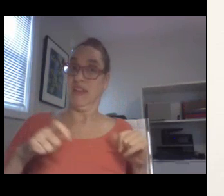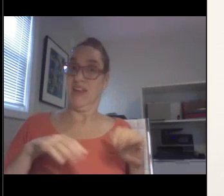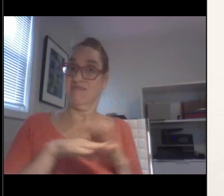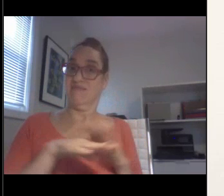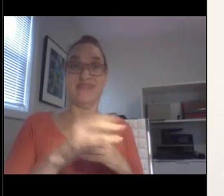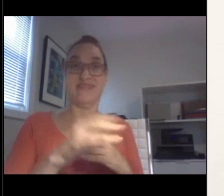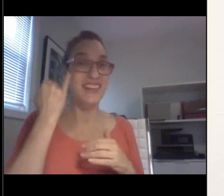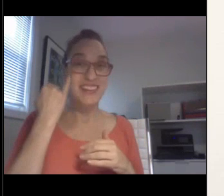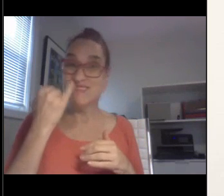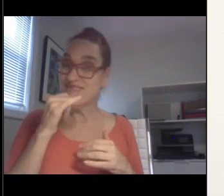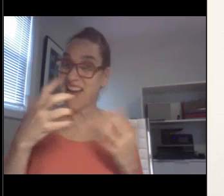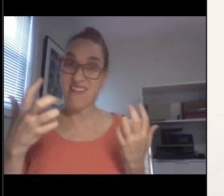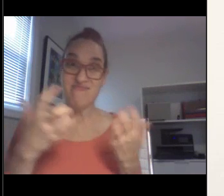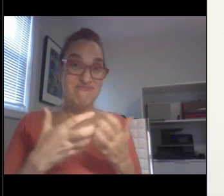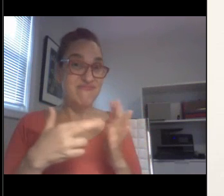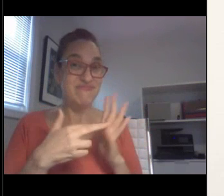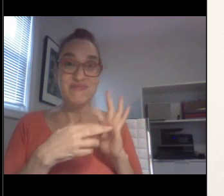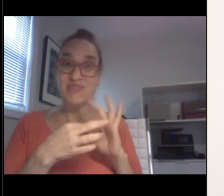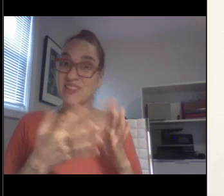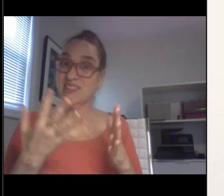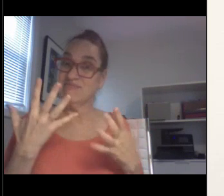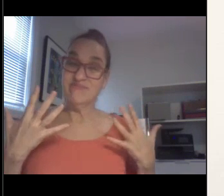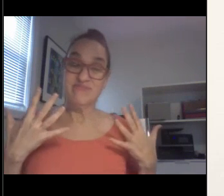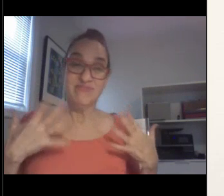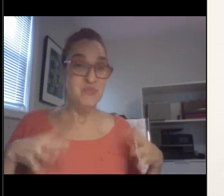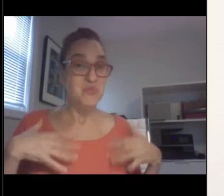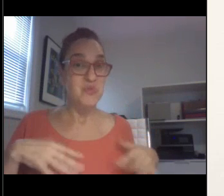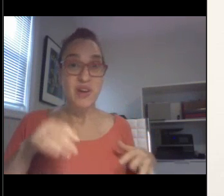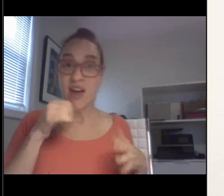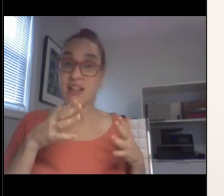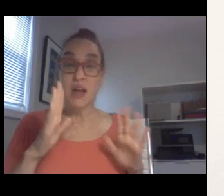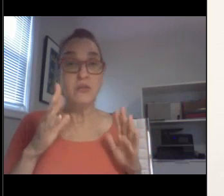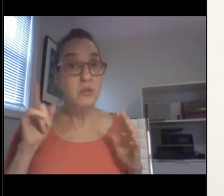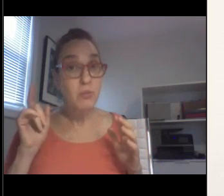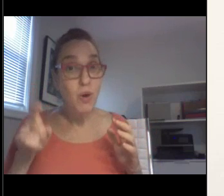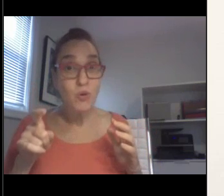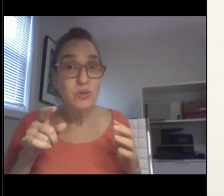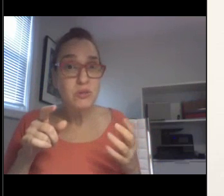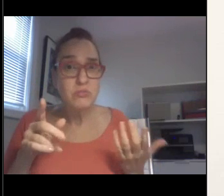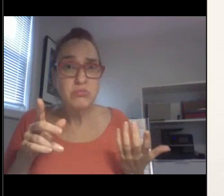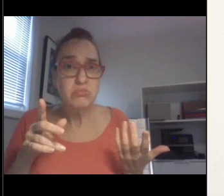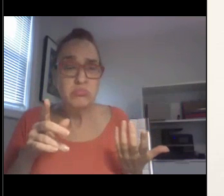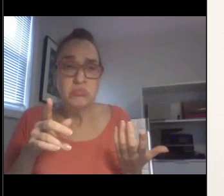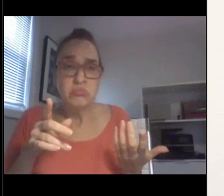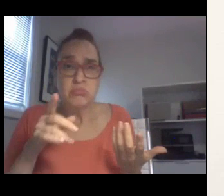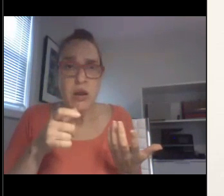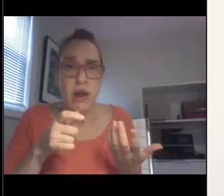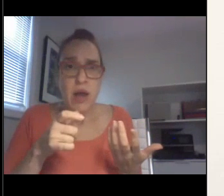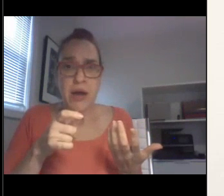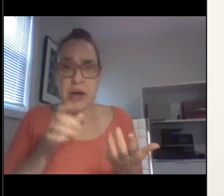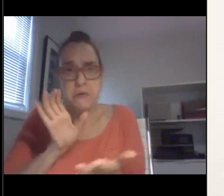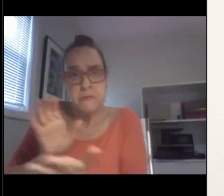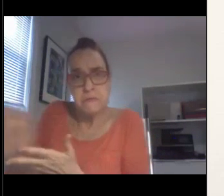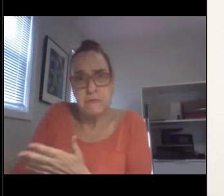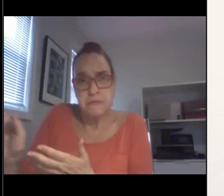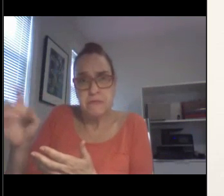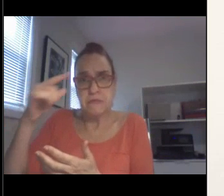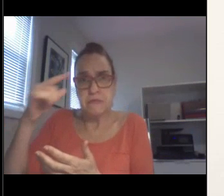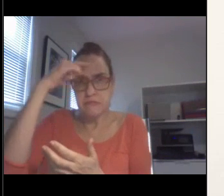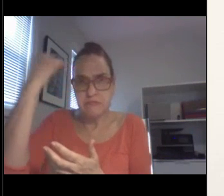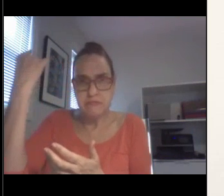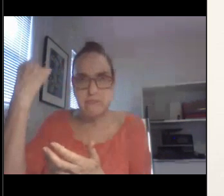based on their attire, right? Now, they're also supposed to be colorblind because to discriminate based on color for access to